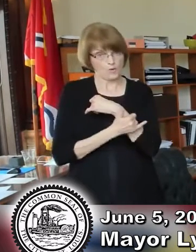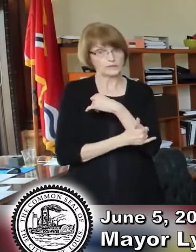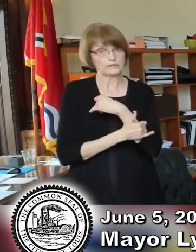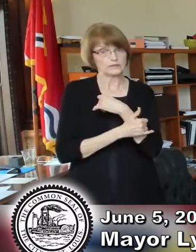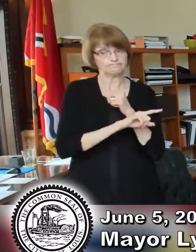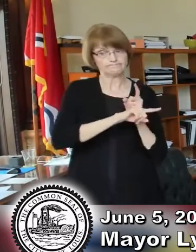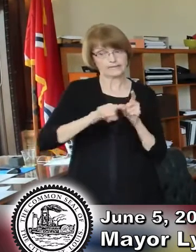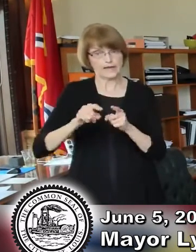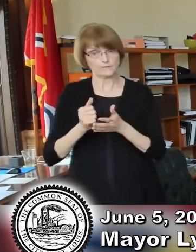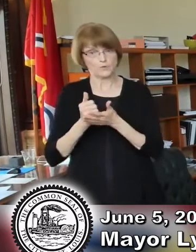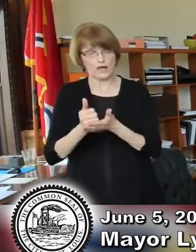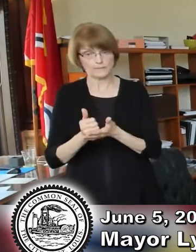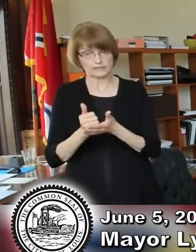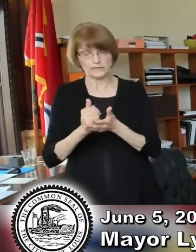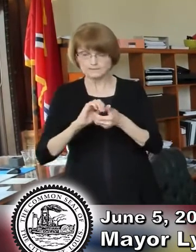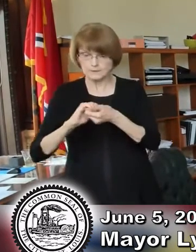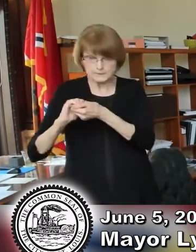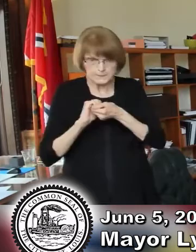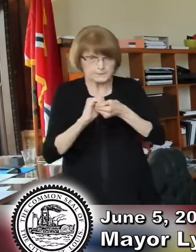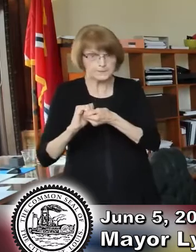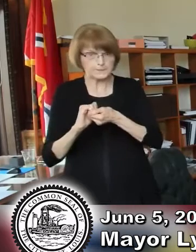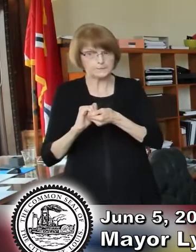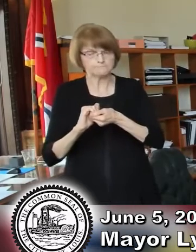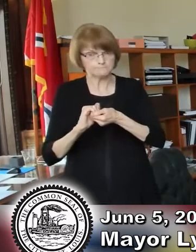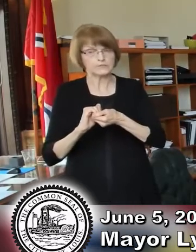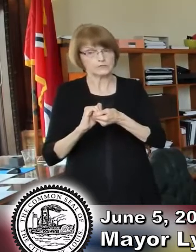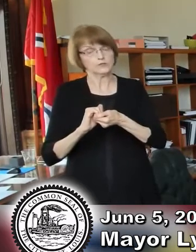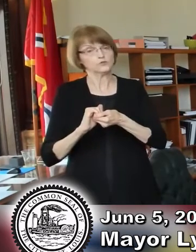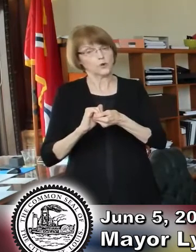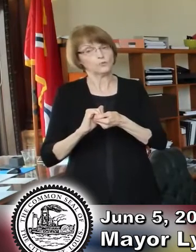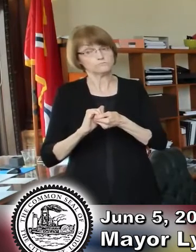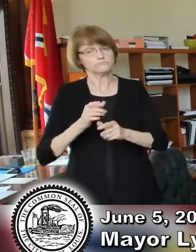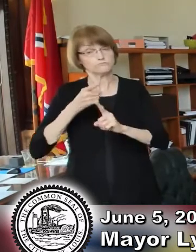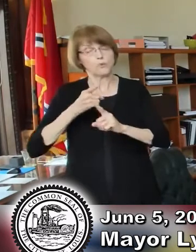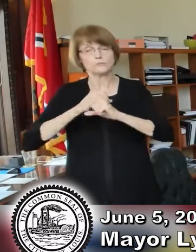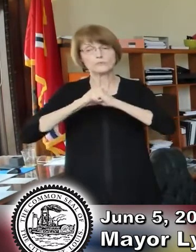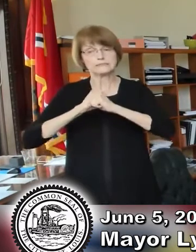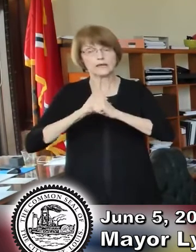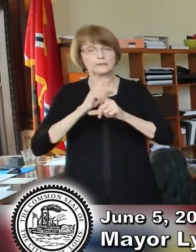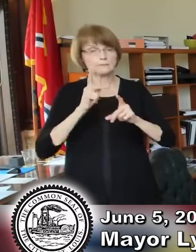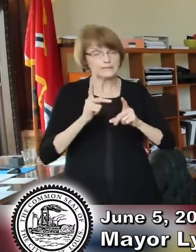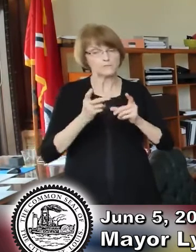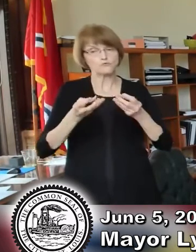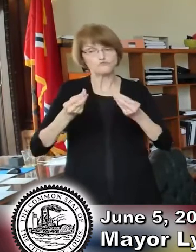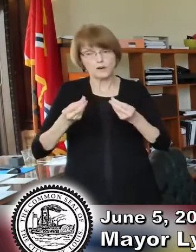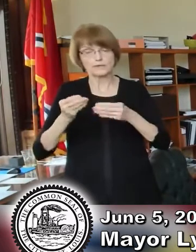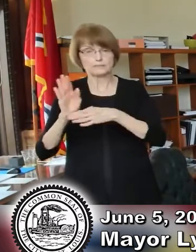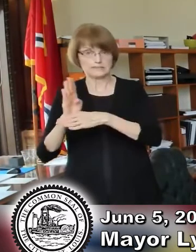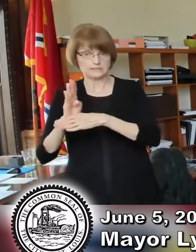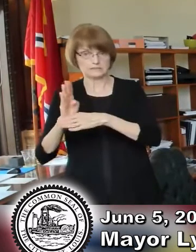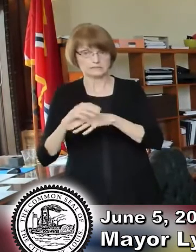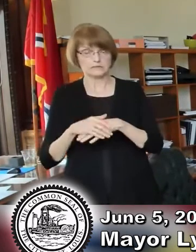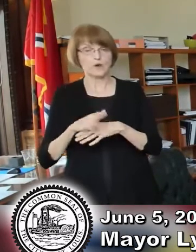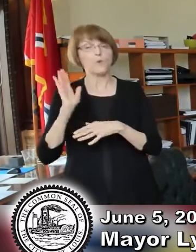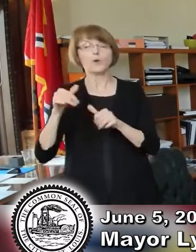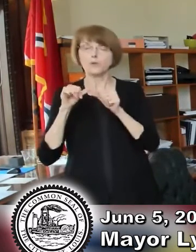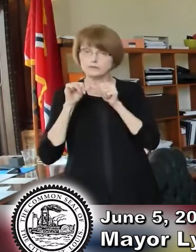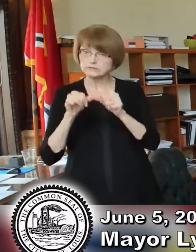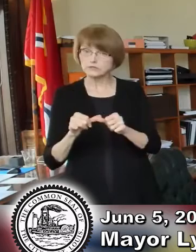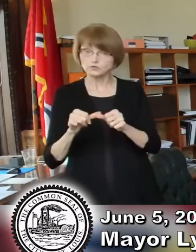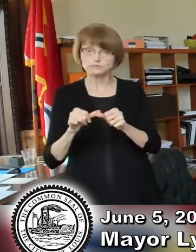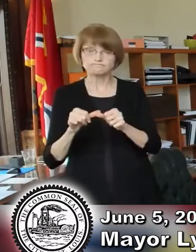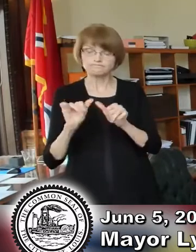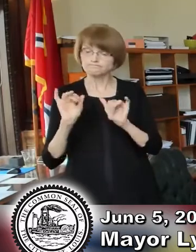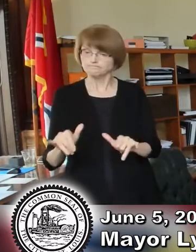group in order to protect our people and our businesses and our property. And we will continue to do that.